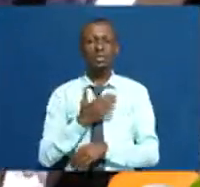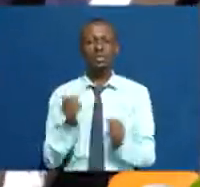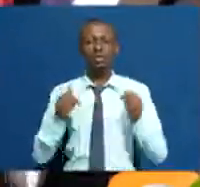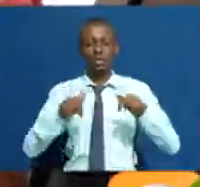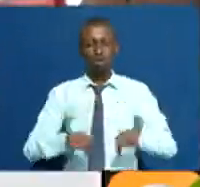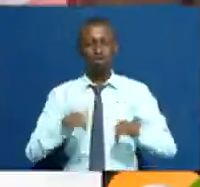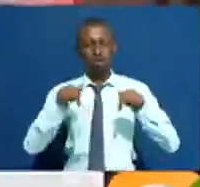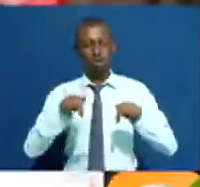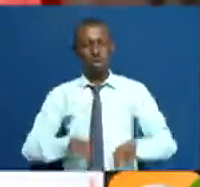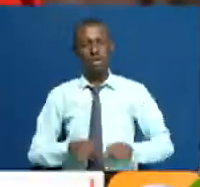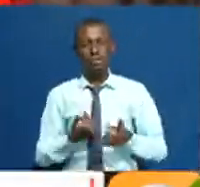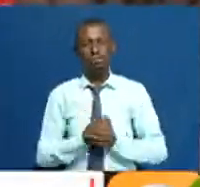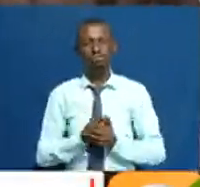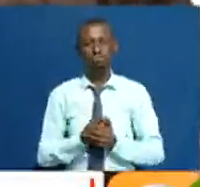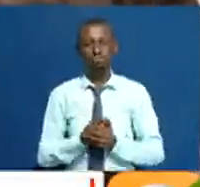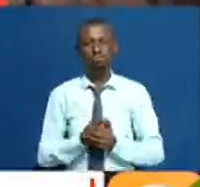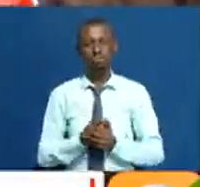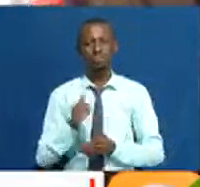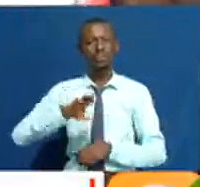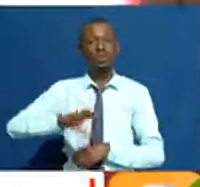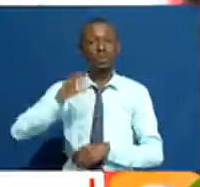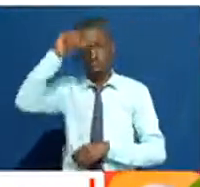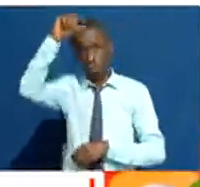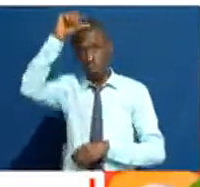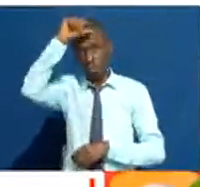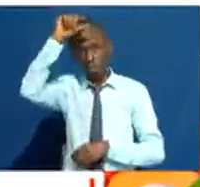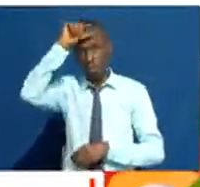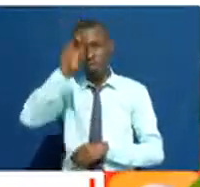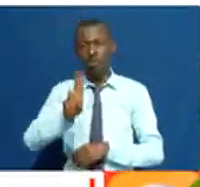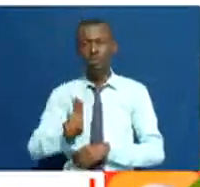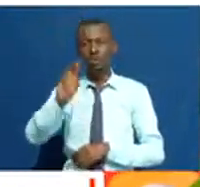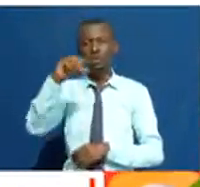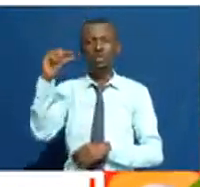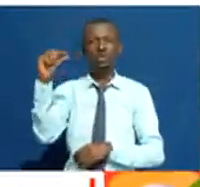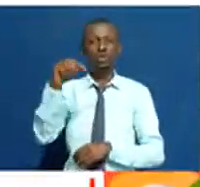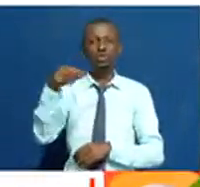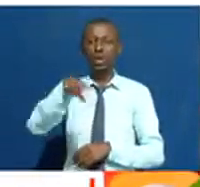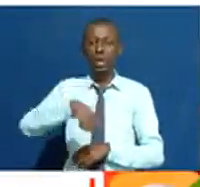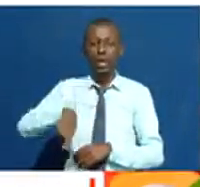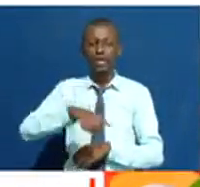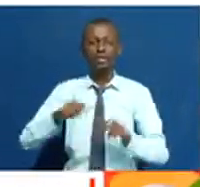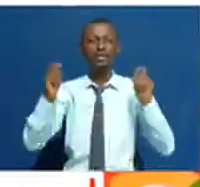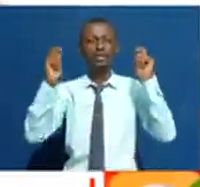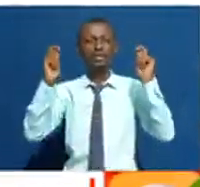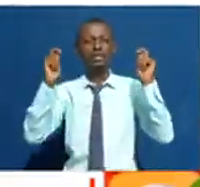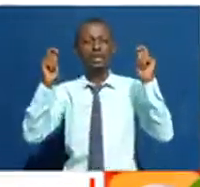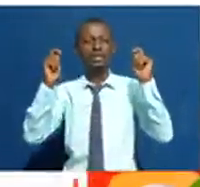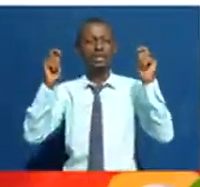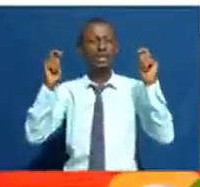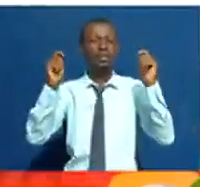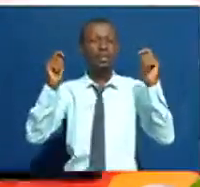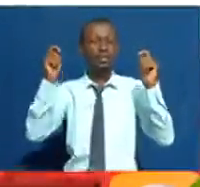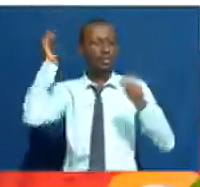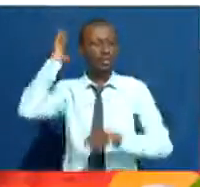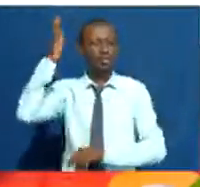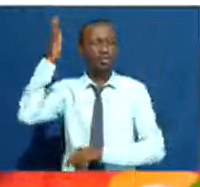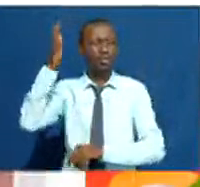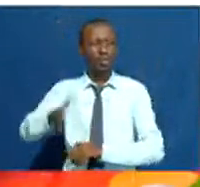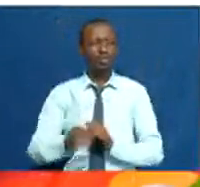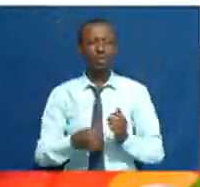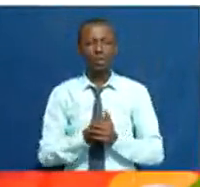today, county government of Uasin Gishu, we are on streets. Tutalala kwa